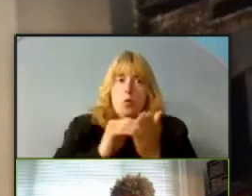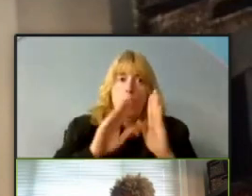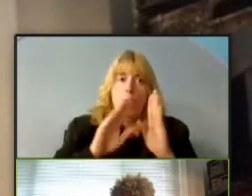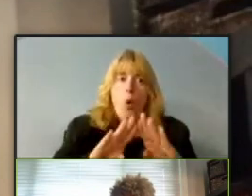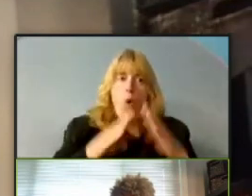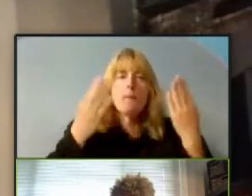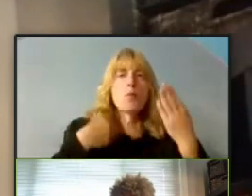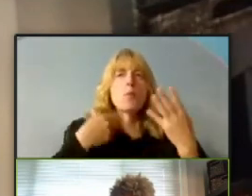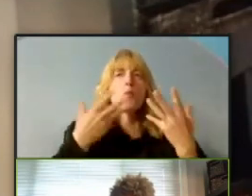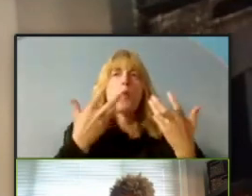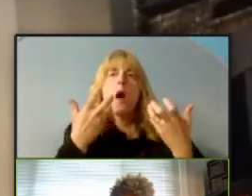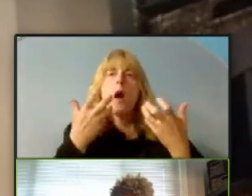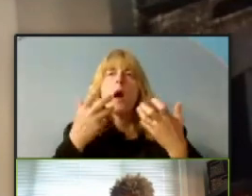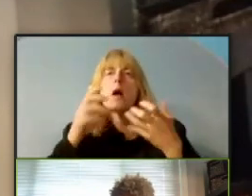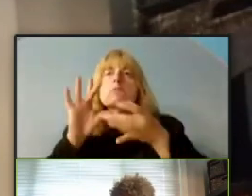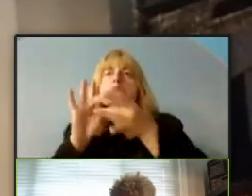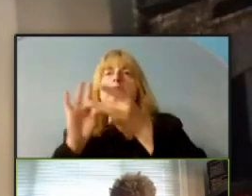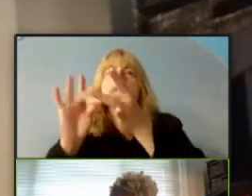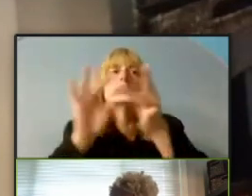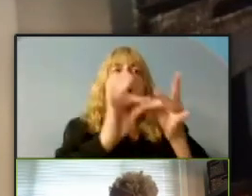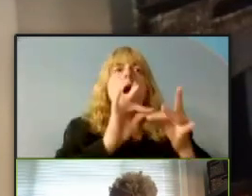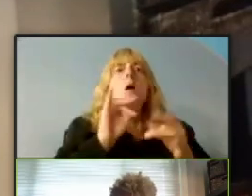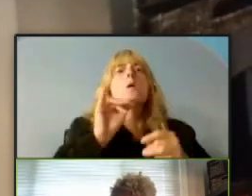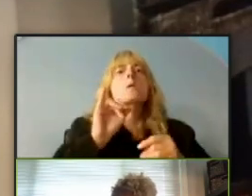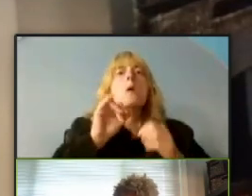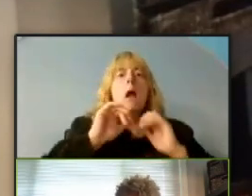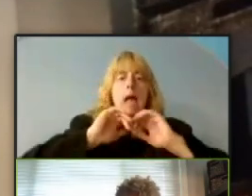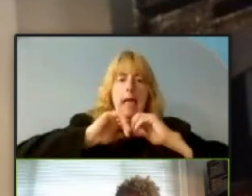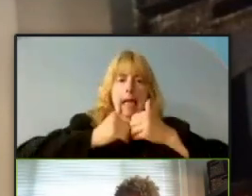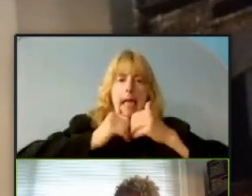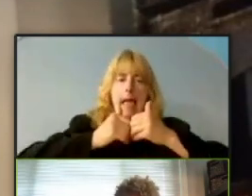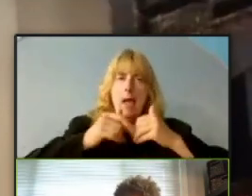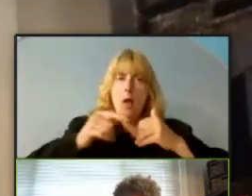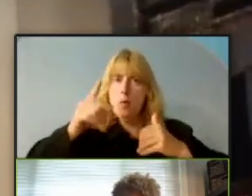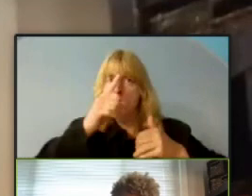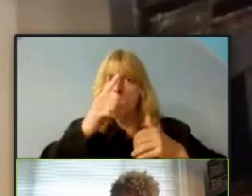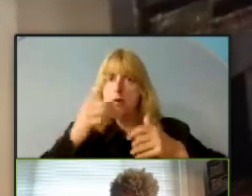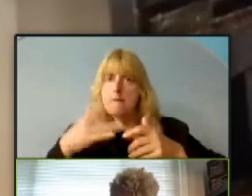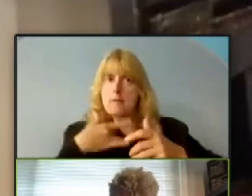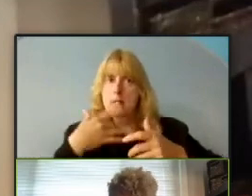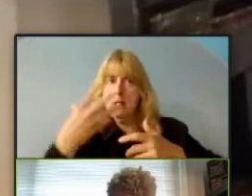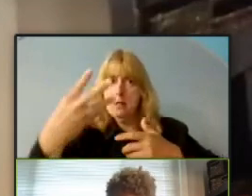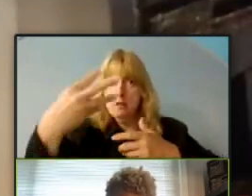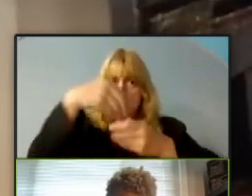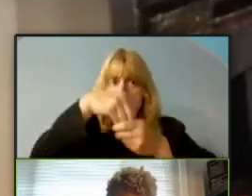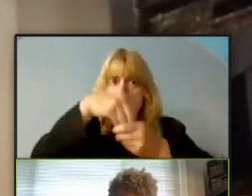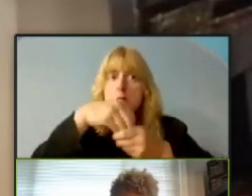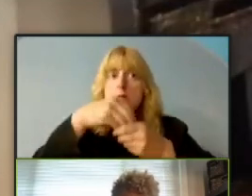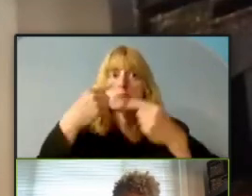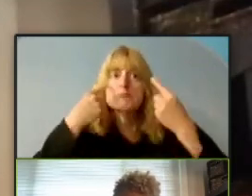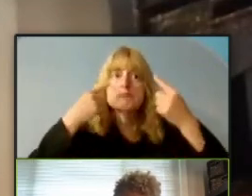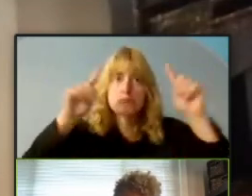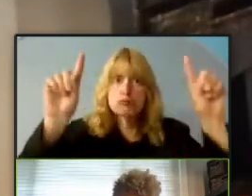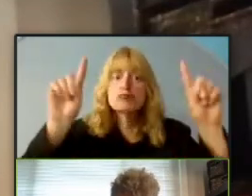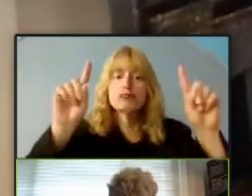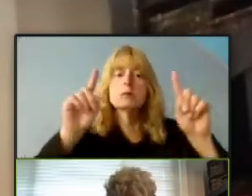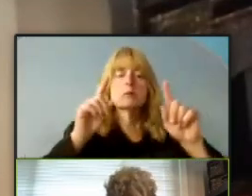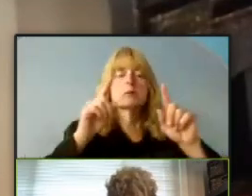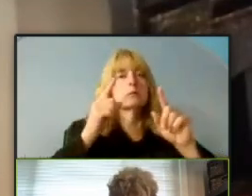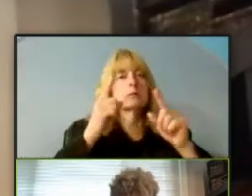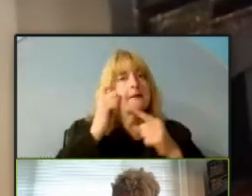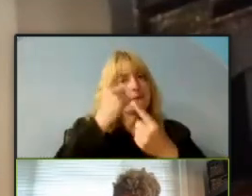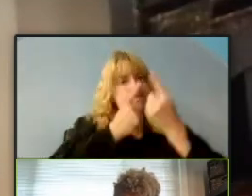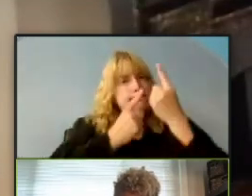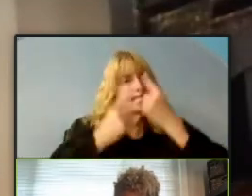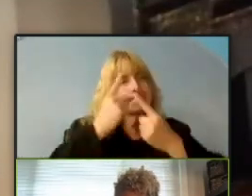learning how engagement works for them to make sure that we consider that in the future. The last thing I want to